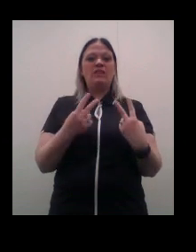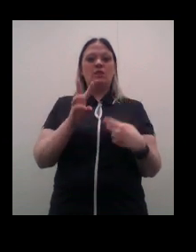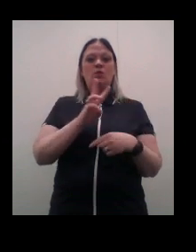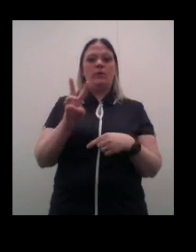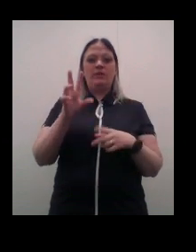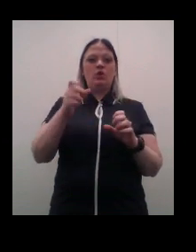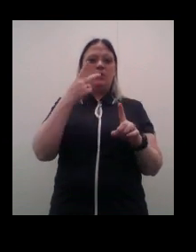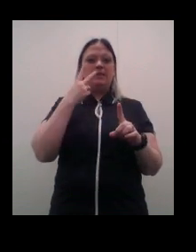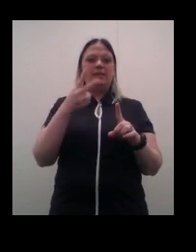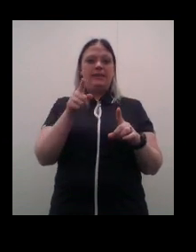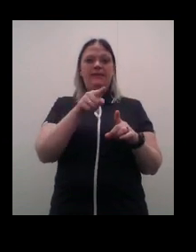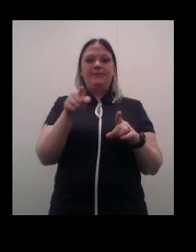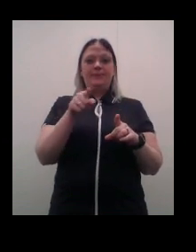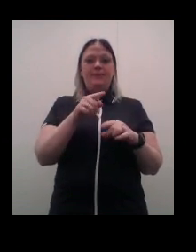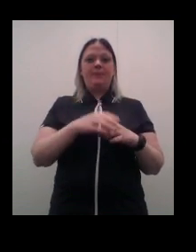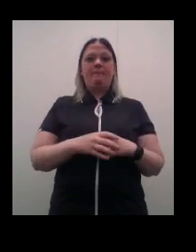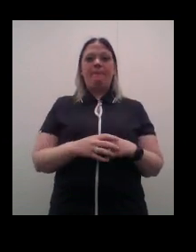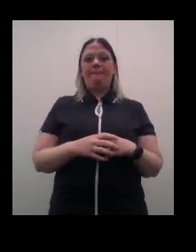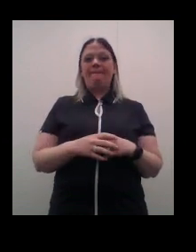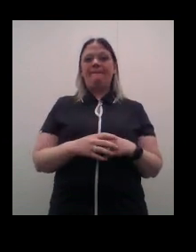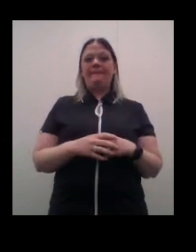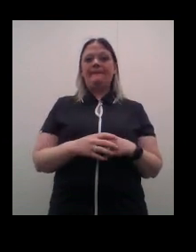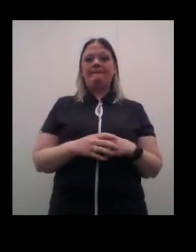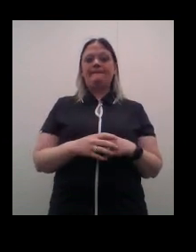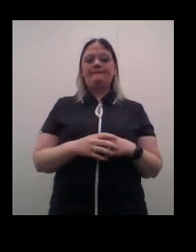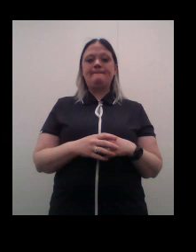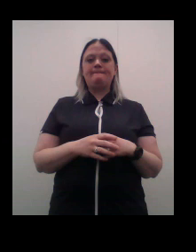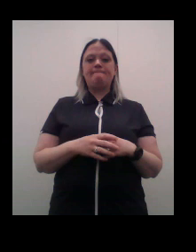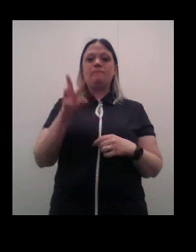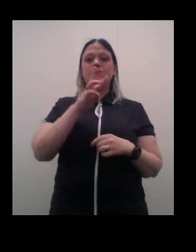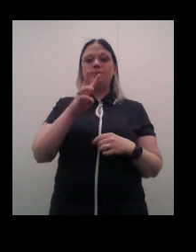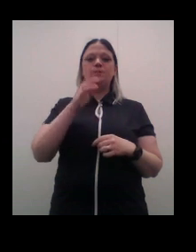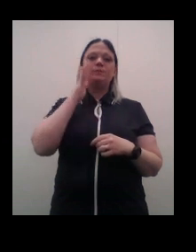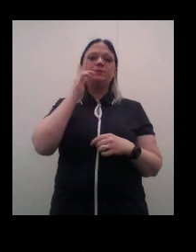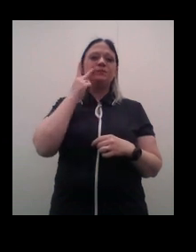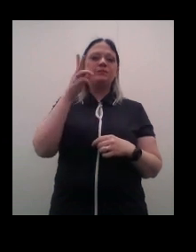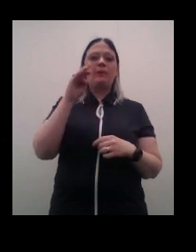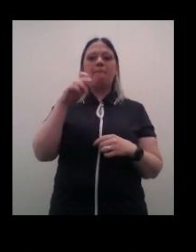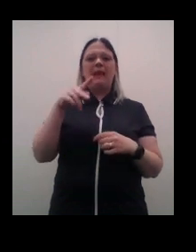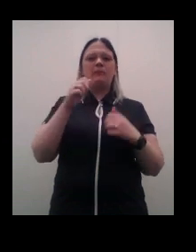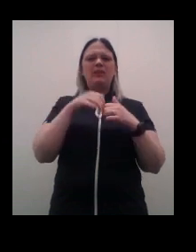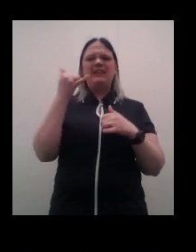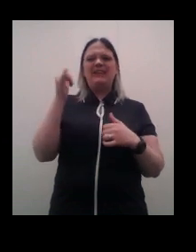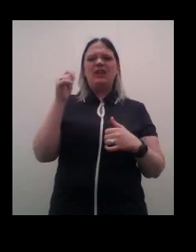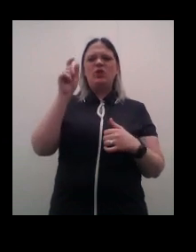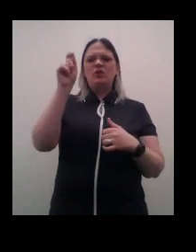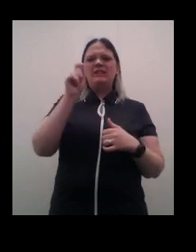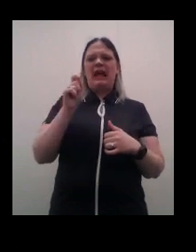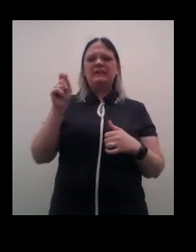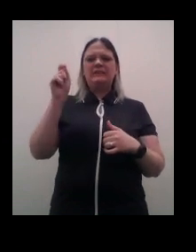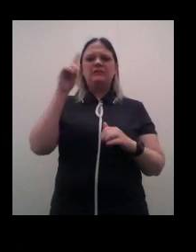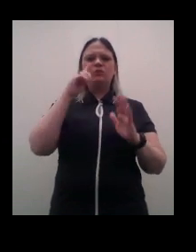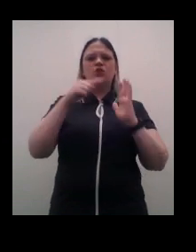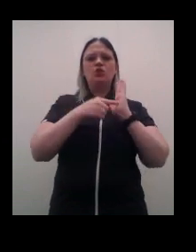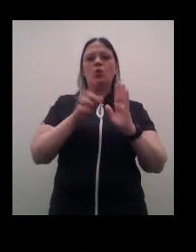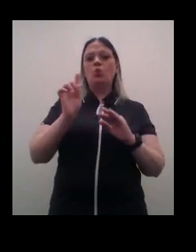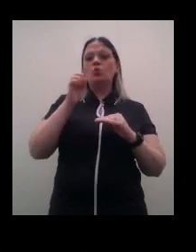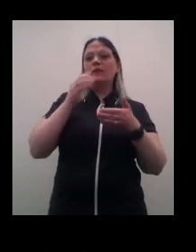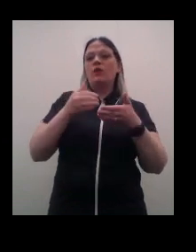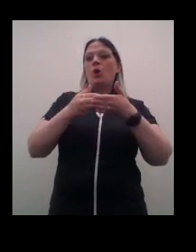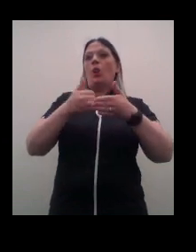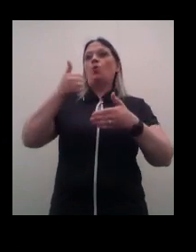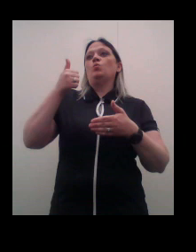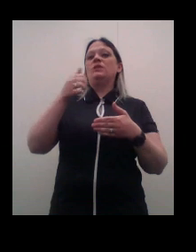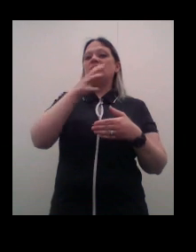on the screen. If you go to that website, you'll see a little map like that with those yellow dots, which indicates where the nearest farmer or fresh